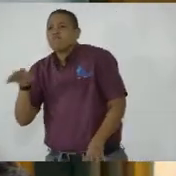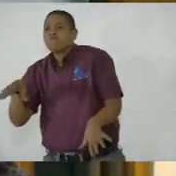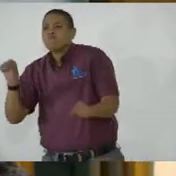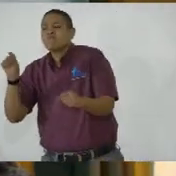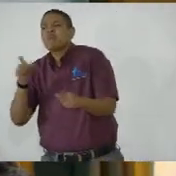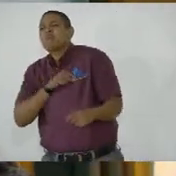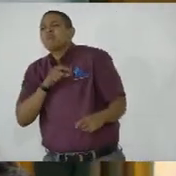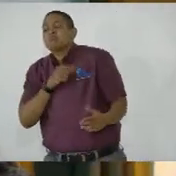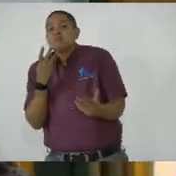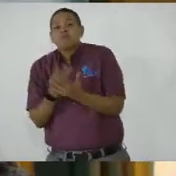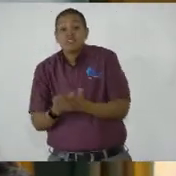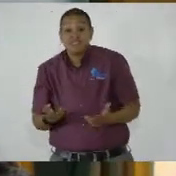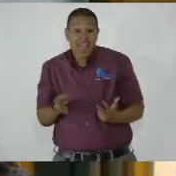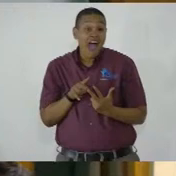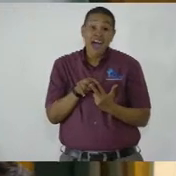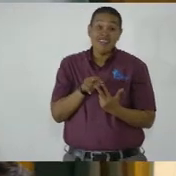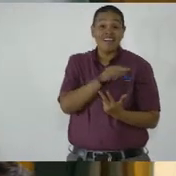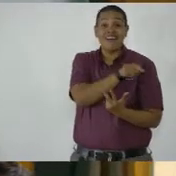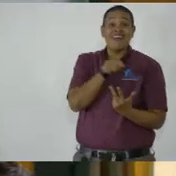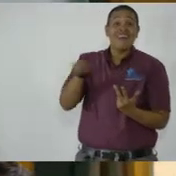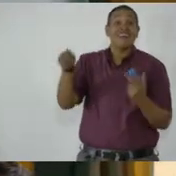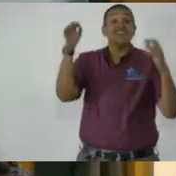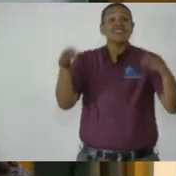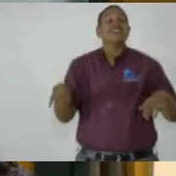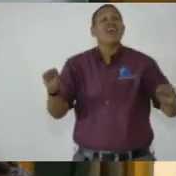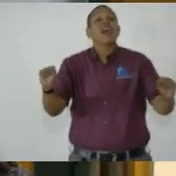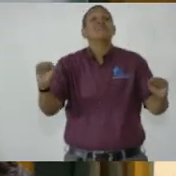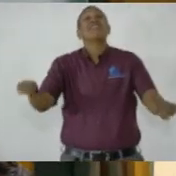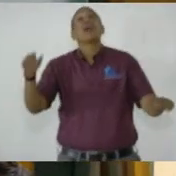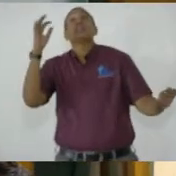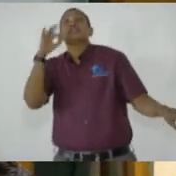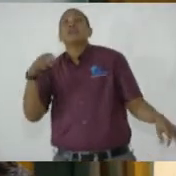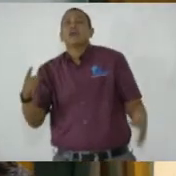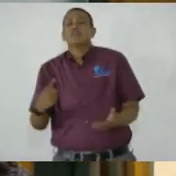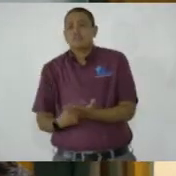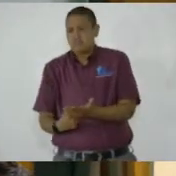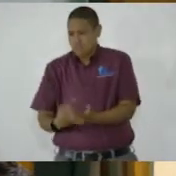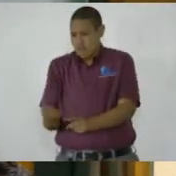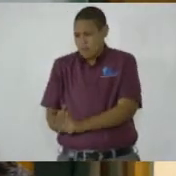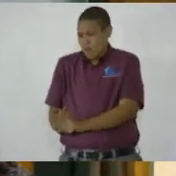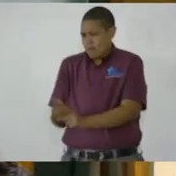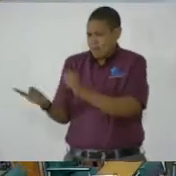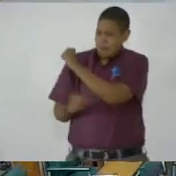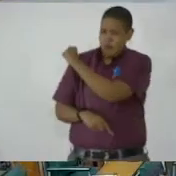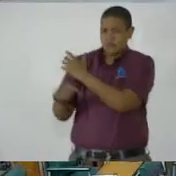defense can indeed discuss what appropriate sentence is possible.